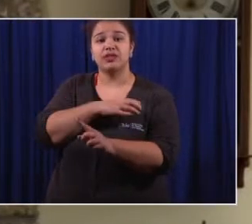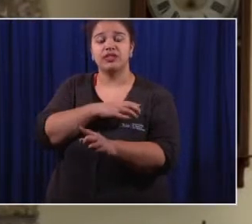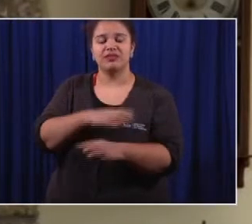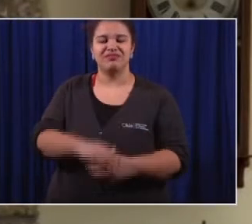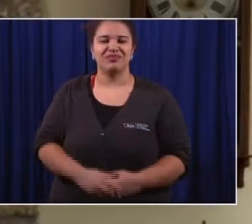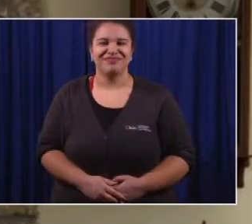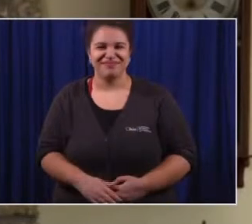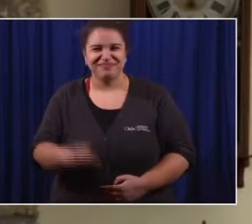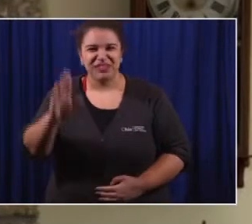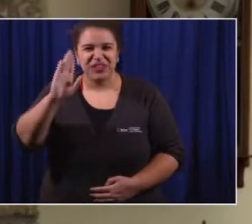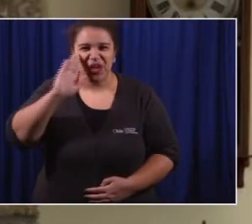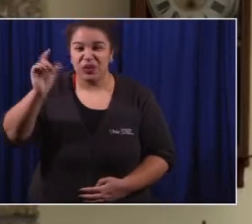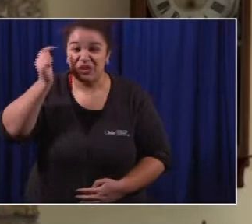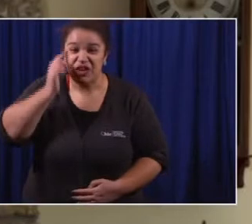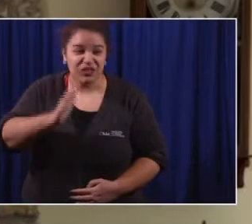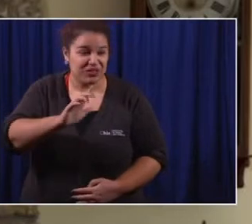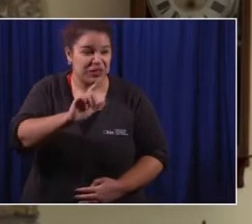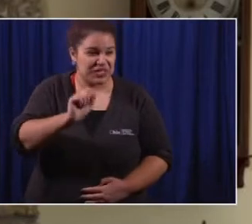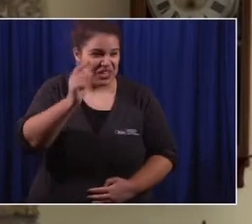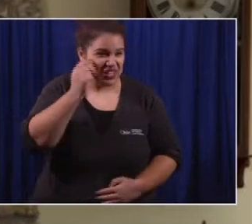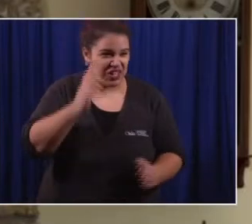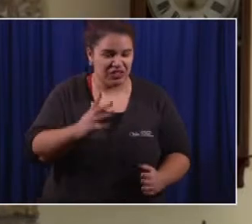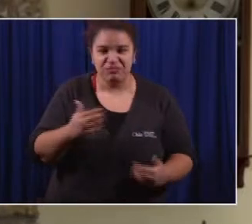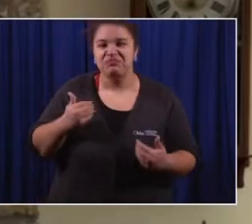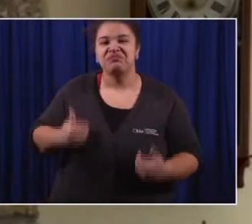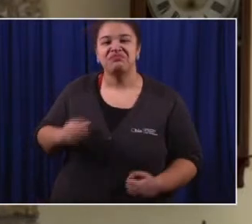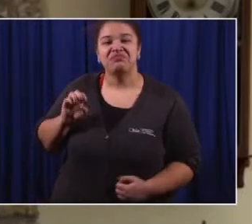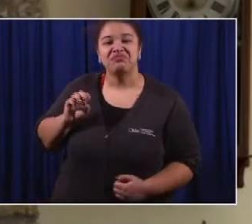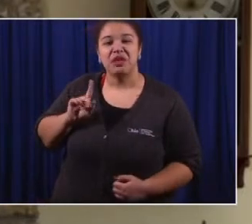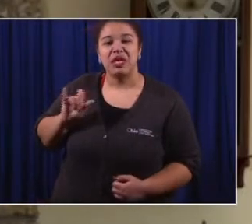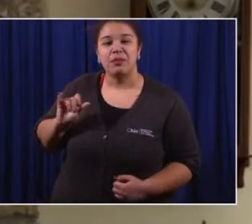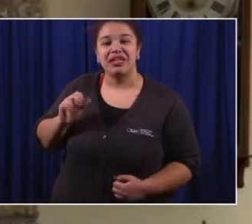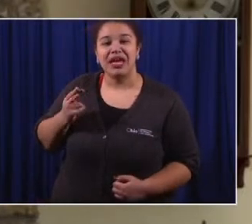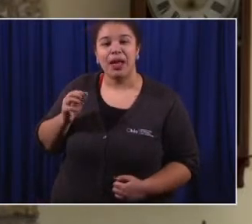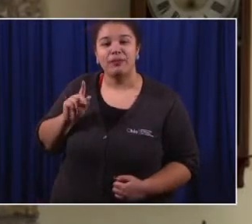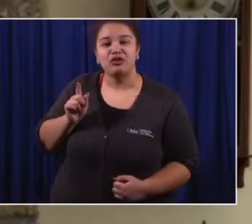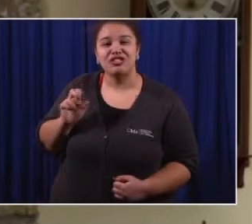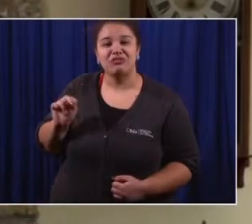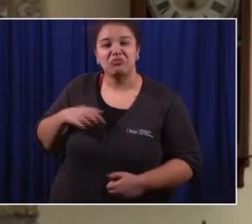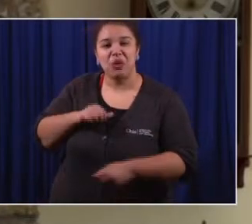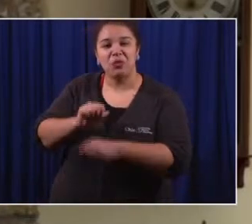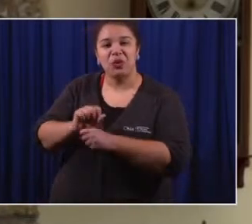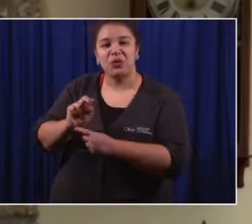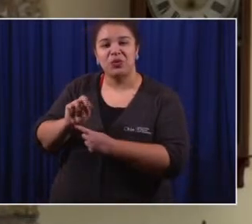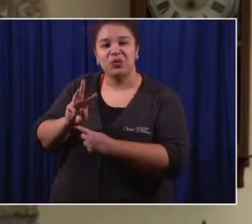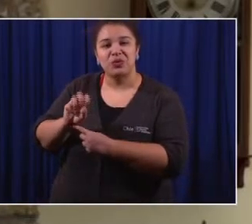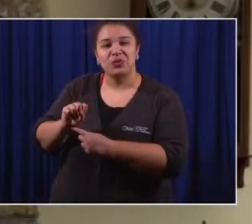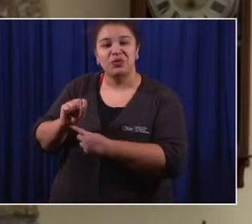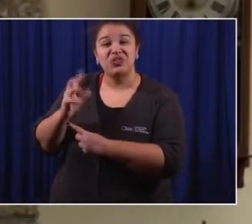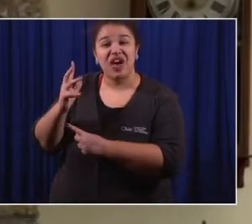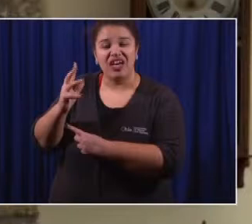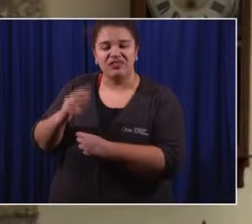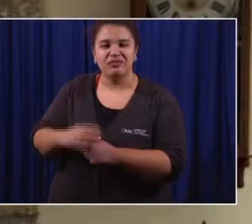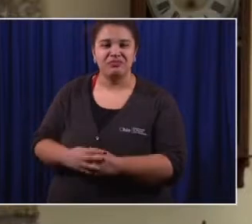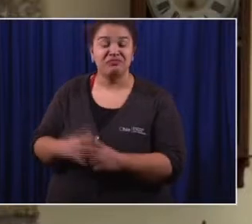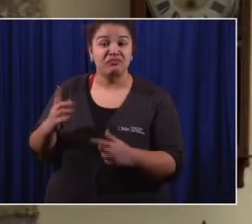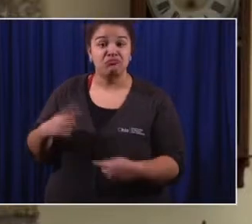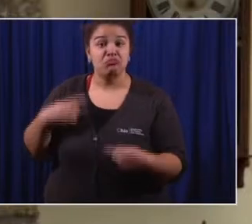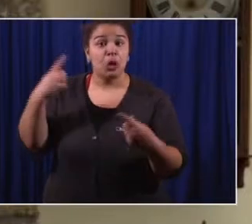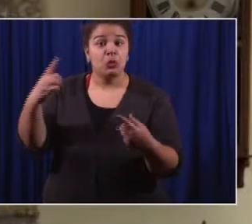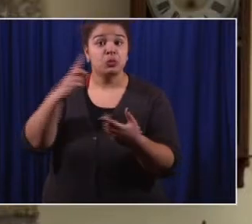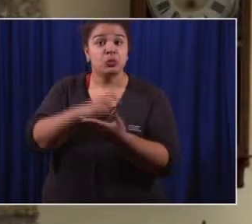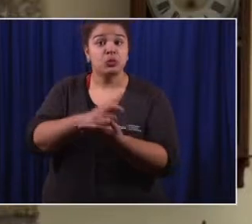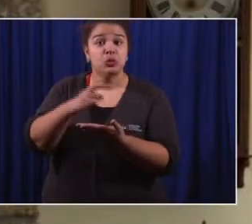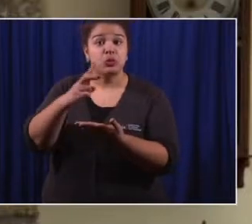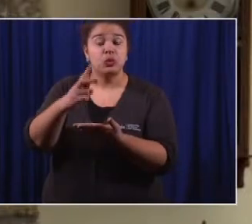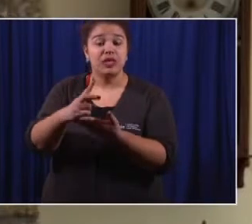Hi, Governor and Lieutenant Governor. Emily Hamilton with News 5 here. For nearly 2 weeks, my colleagues and I have reported on